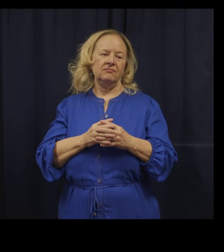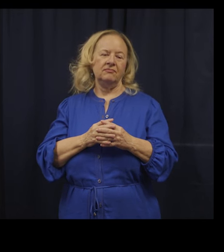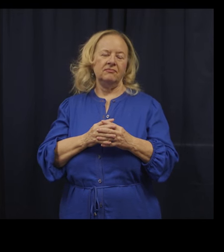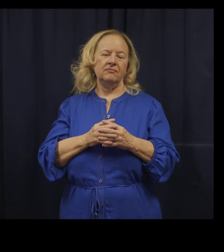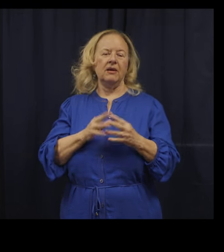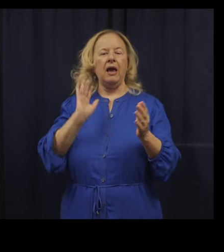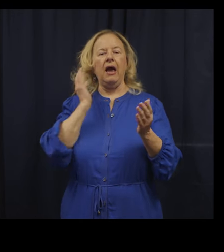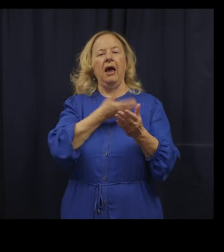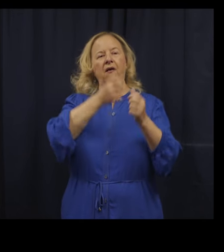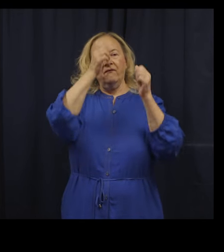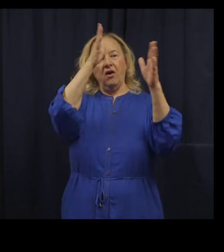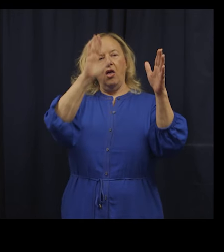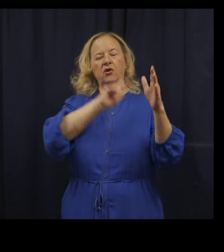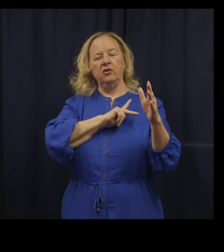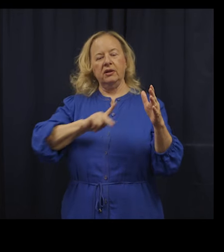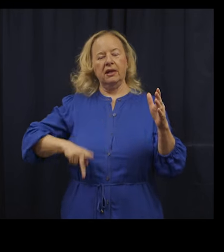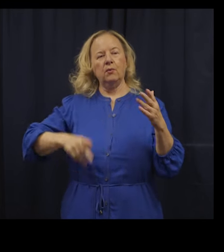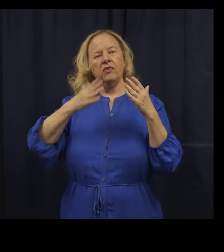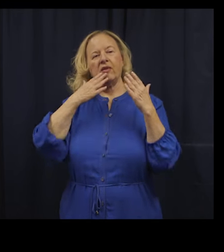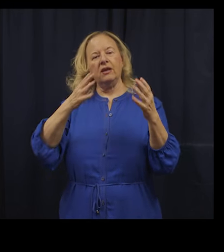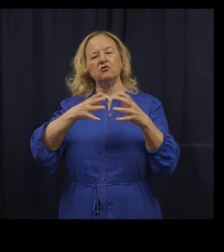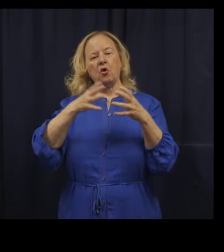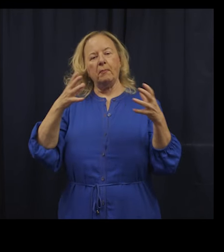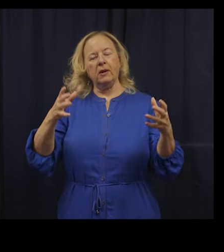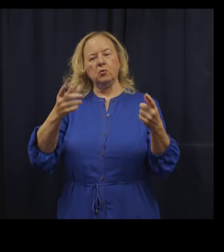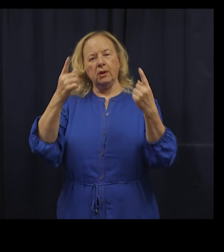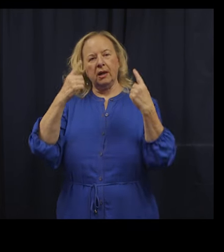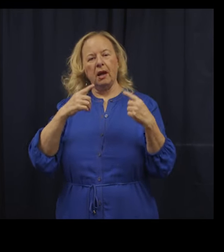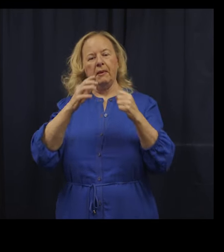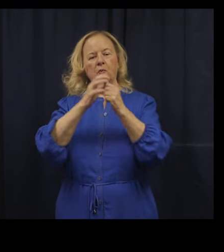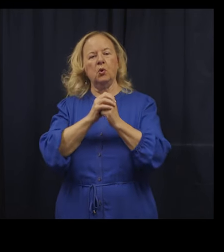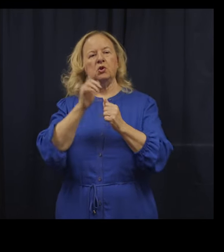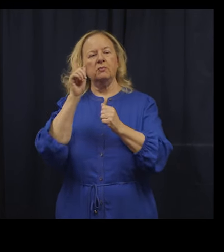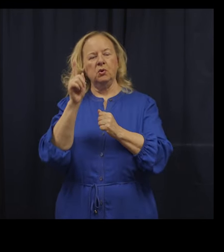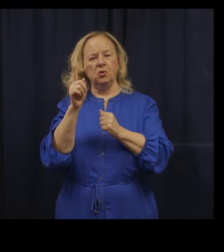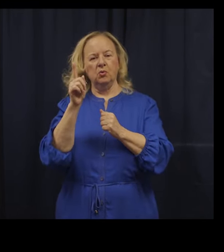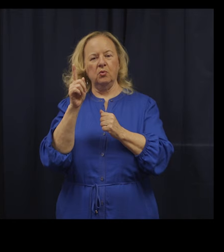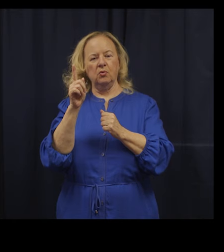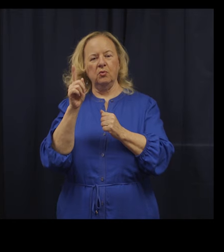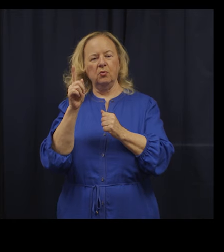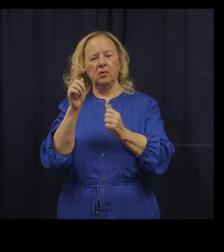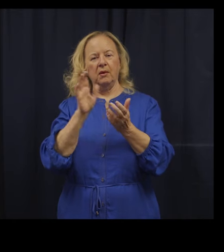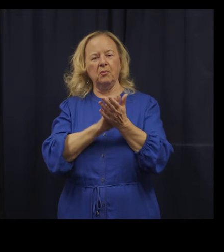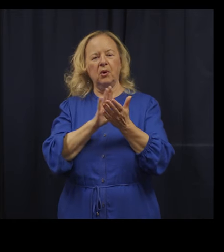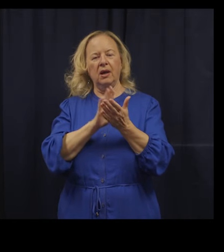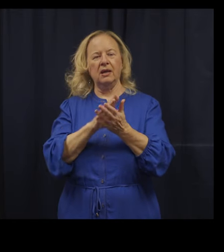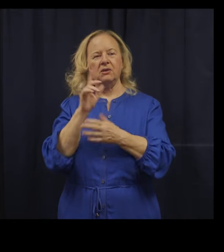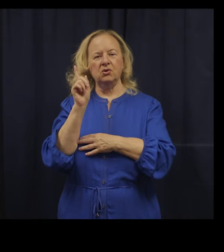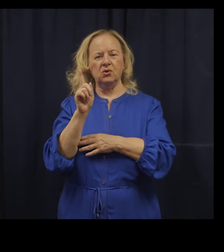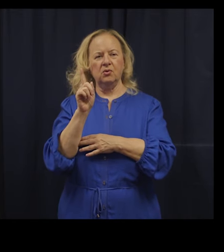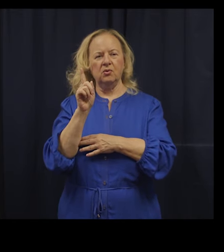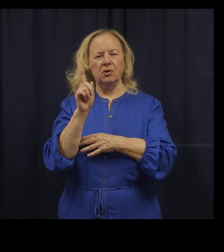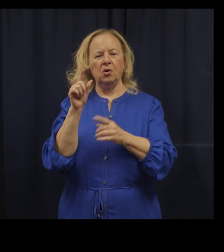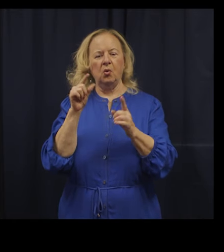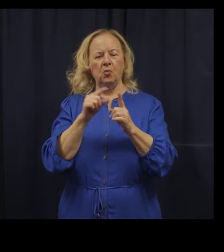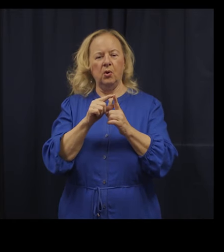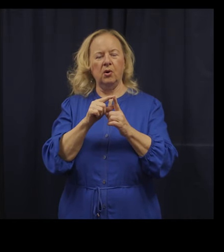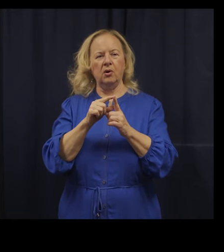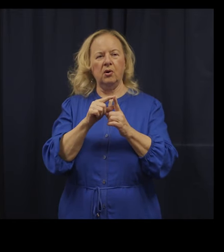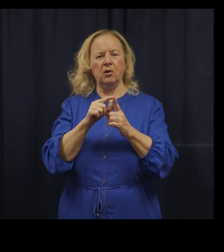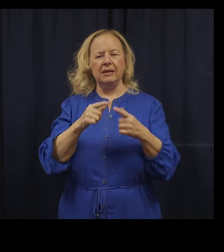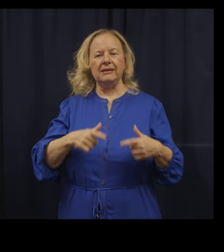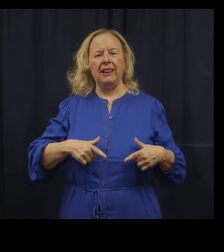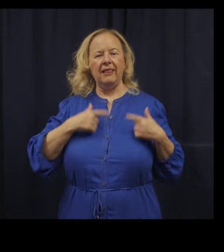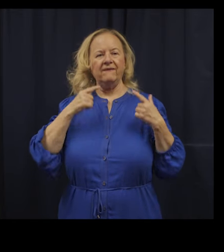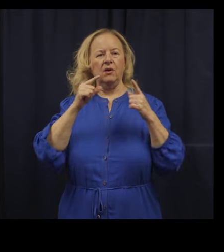Avinu Mokeinu, our Father King, we just thank you so much that we can come and worship you and praise you. And that your word is always a living